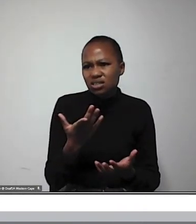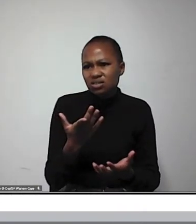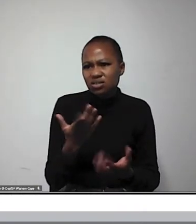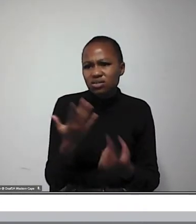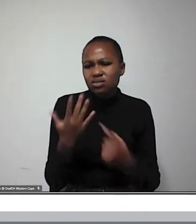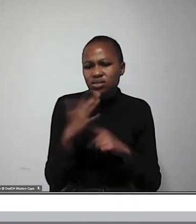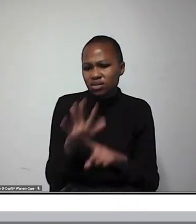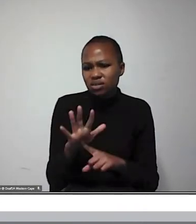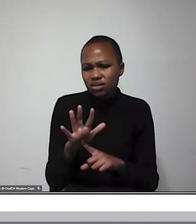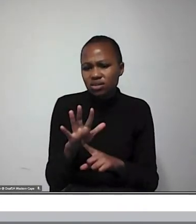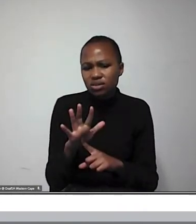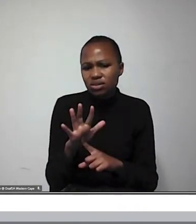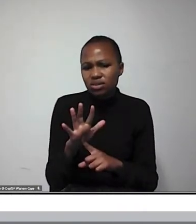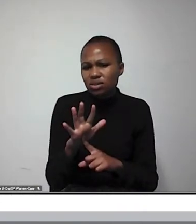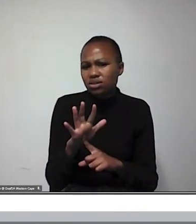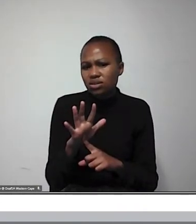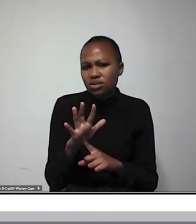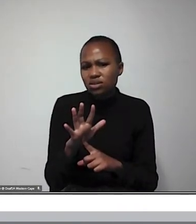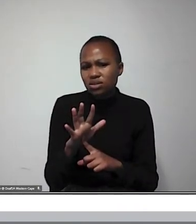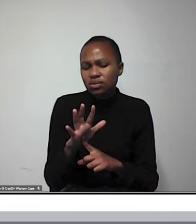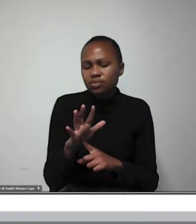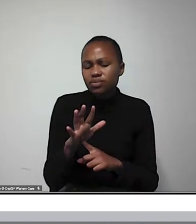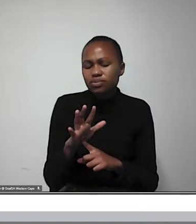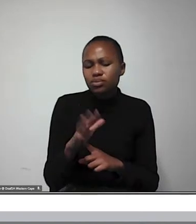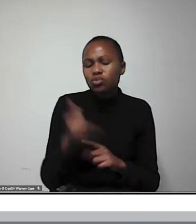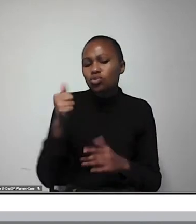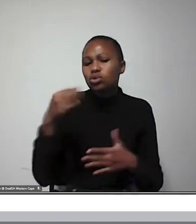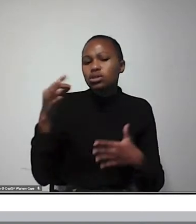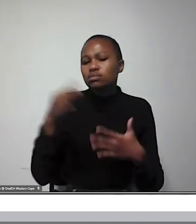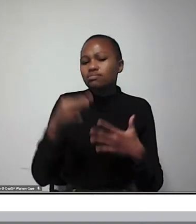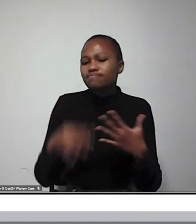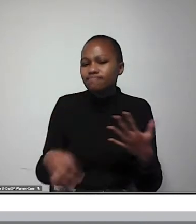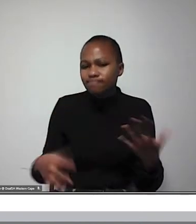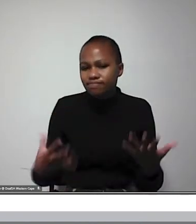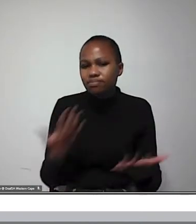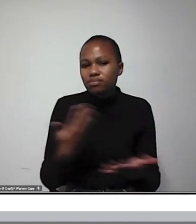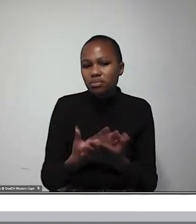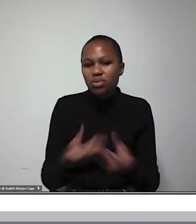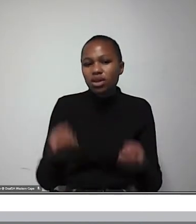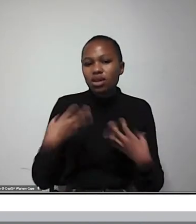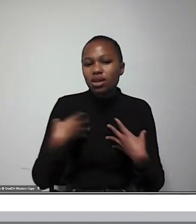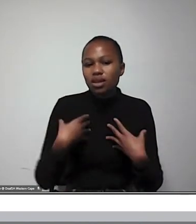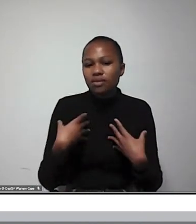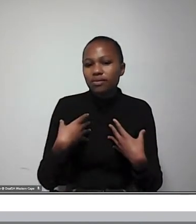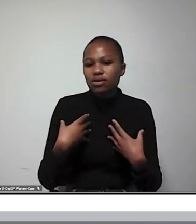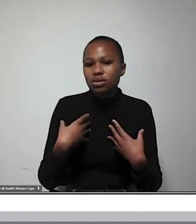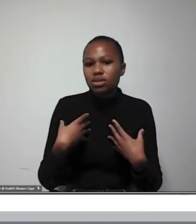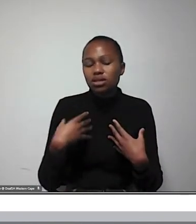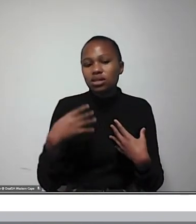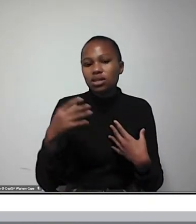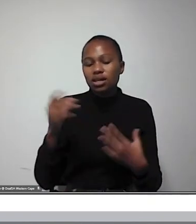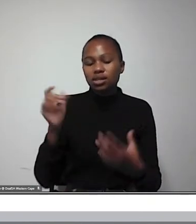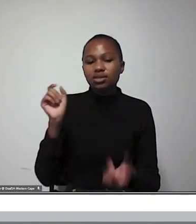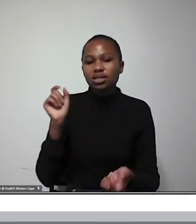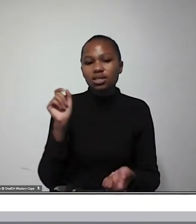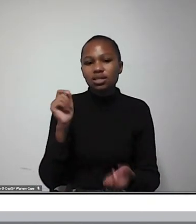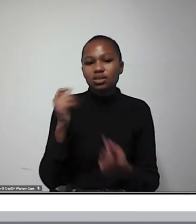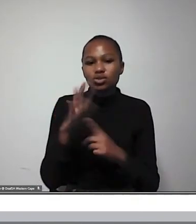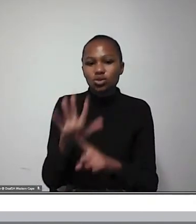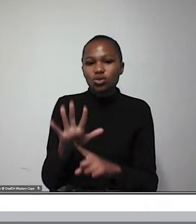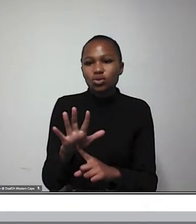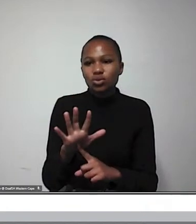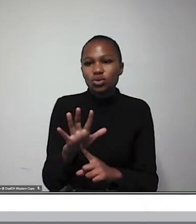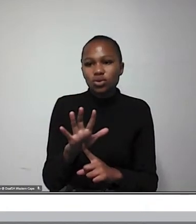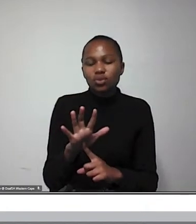agricultural goods, etc. If they could just give us an indication, as they actually undertook to do